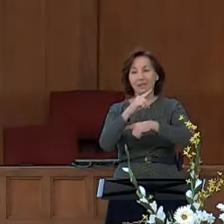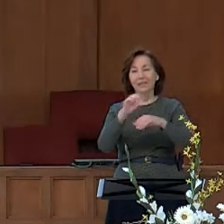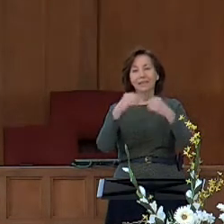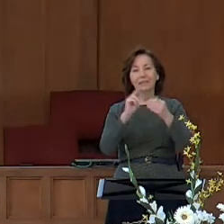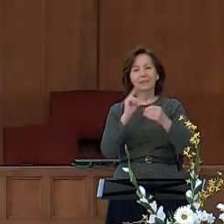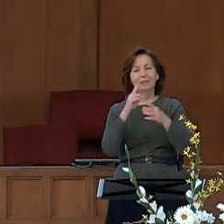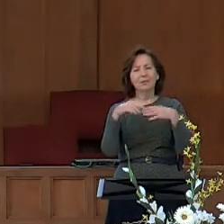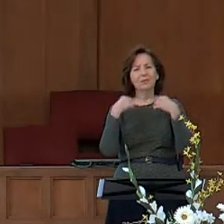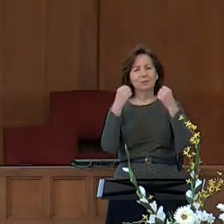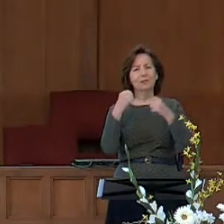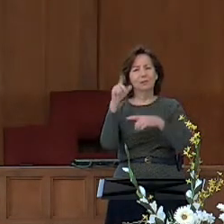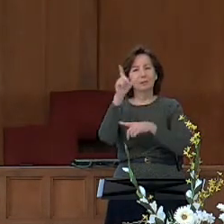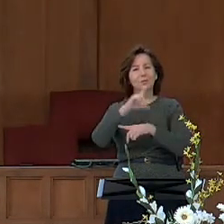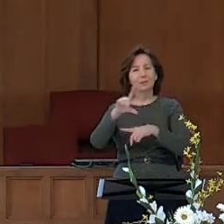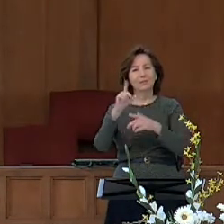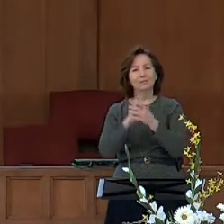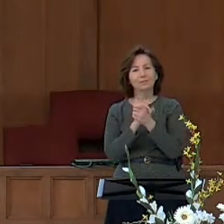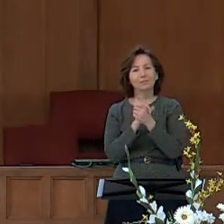strength, Lord,